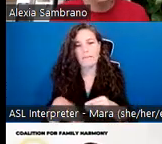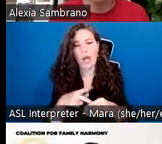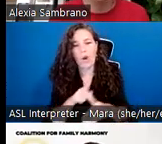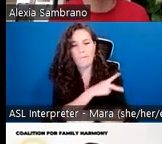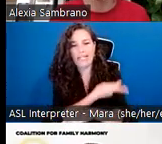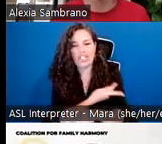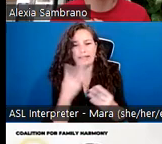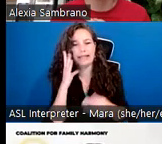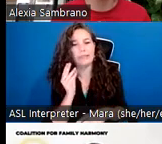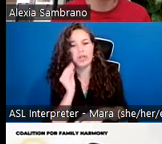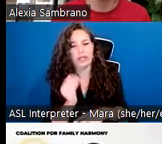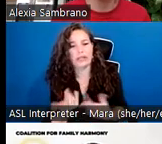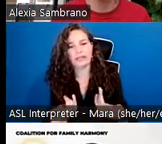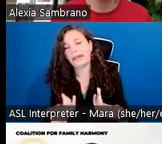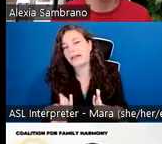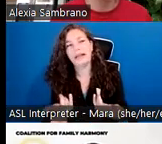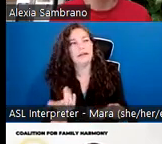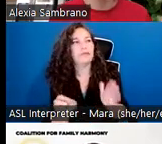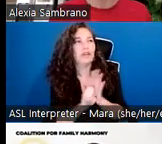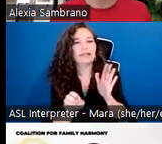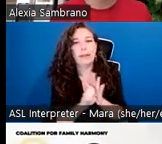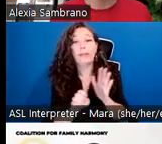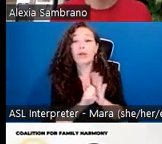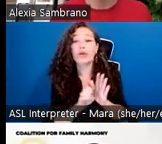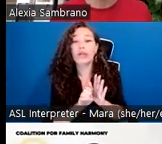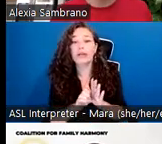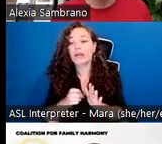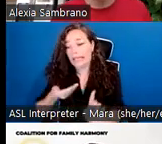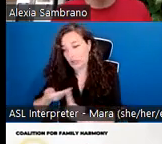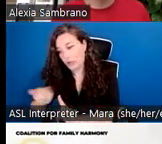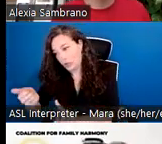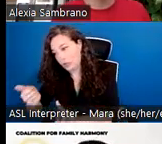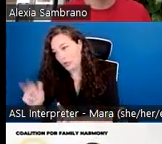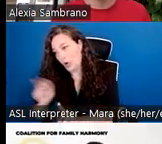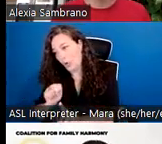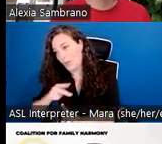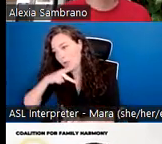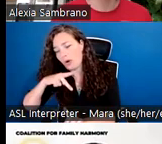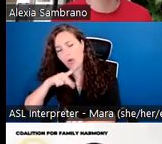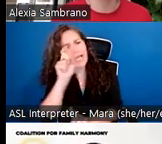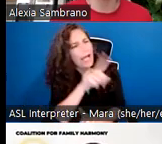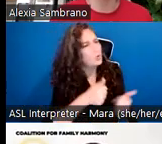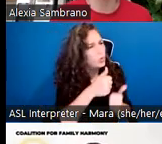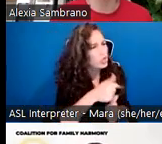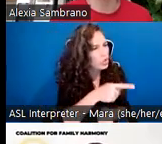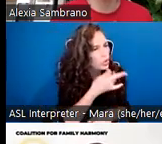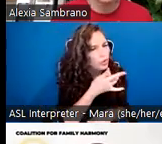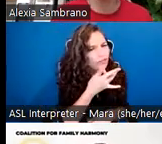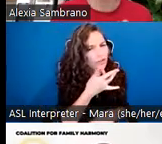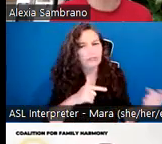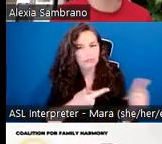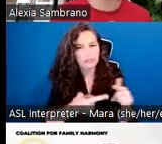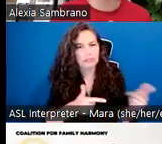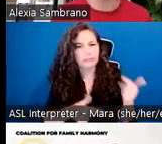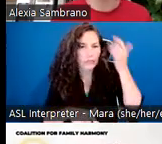asking for pronouns and introducing yourself with your own pronouns, but then also avoiding to dead name a patient. And then number 4, development of inclusive and